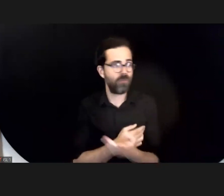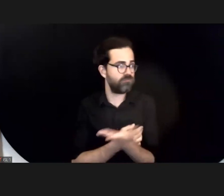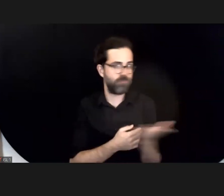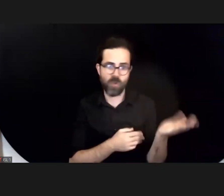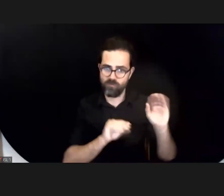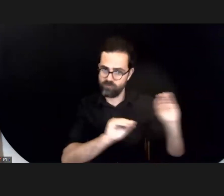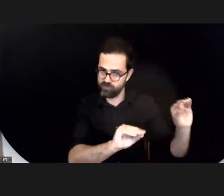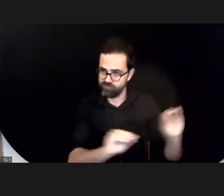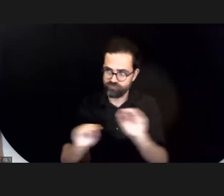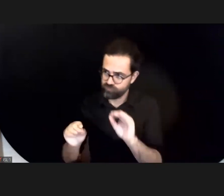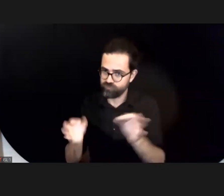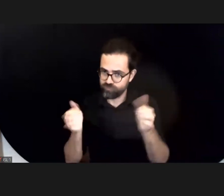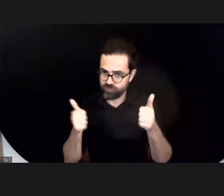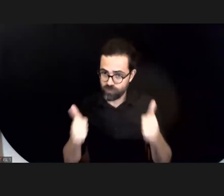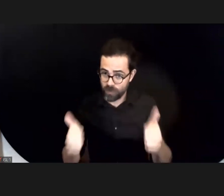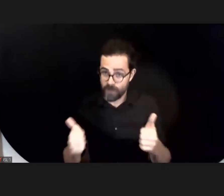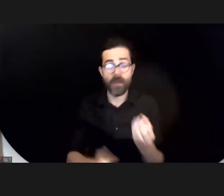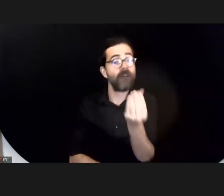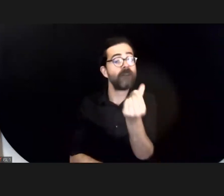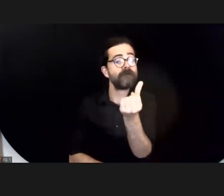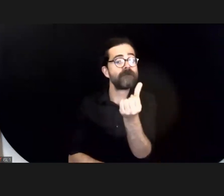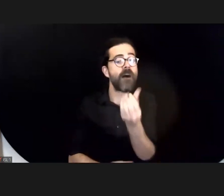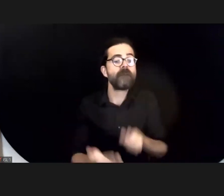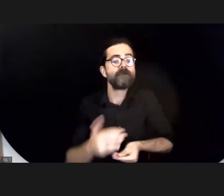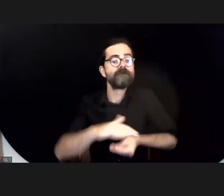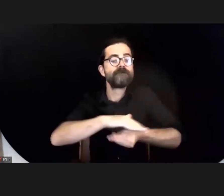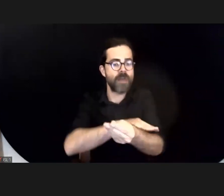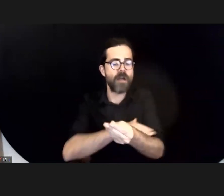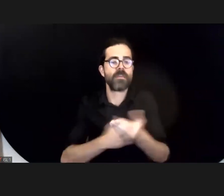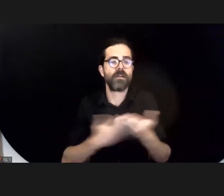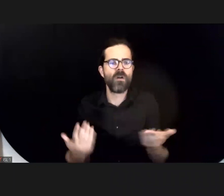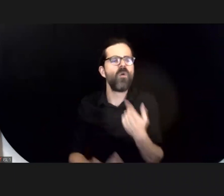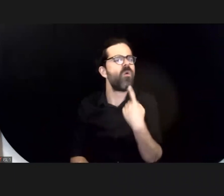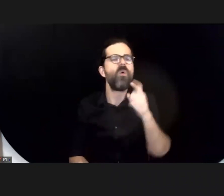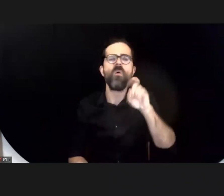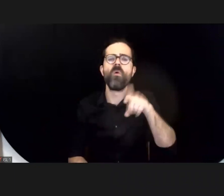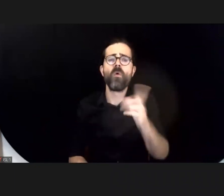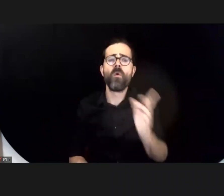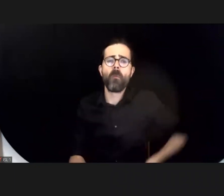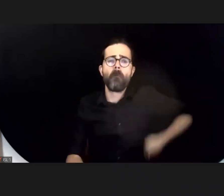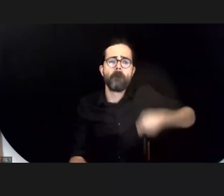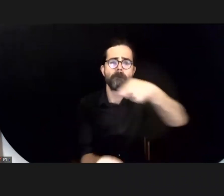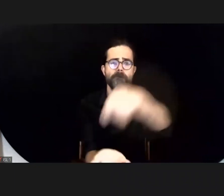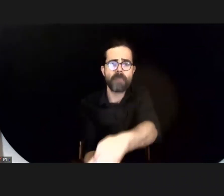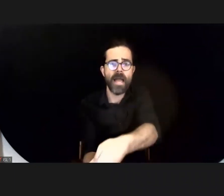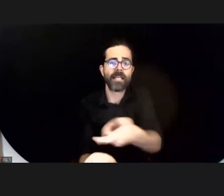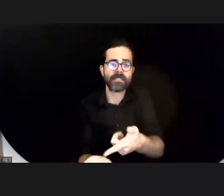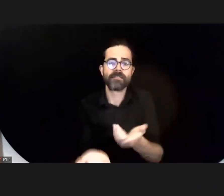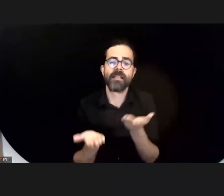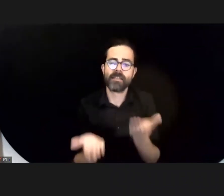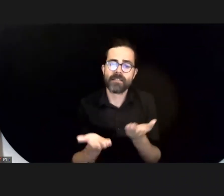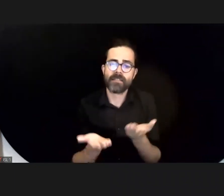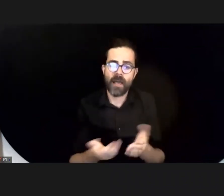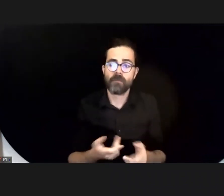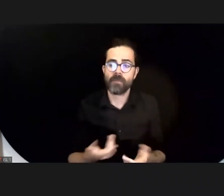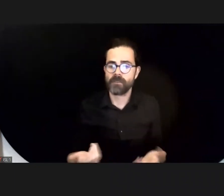is really important. Who pays for this? Who pays for technology? Who pays for the service, so that everybody is able to use it